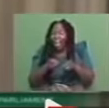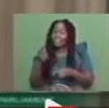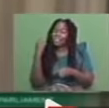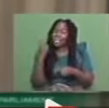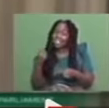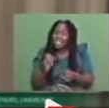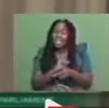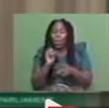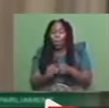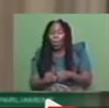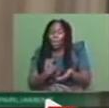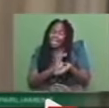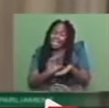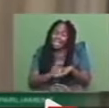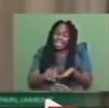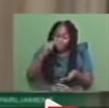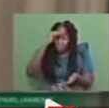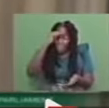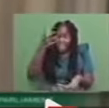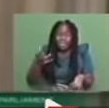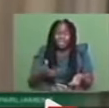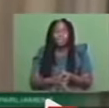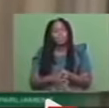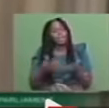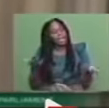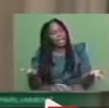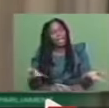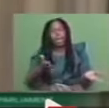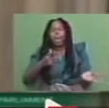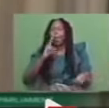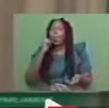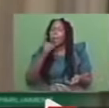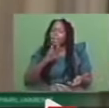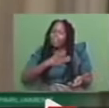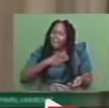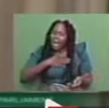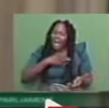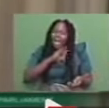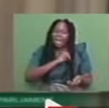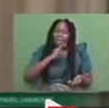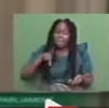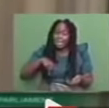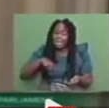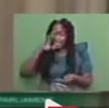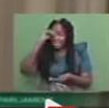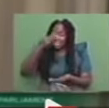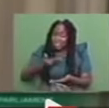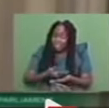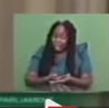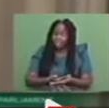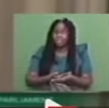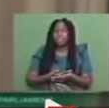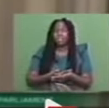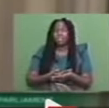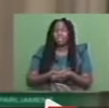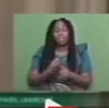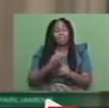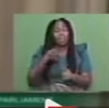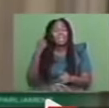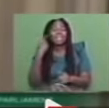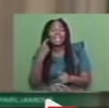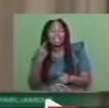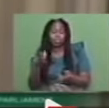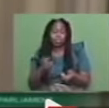doctors. Indeed, one of my MPs is the son of a taxi driver, and he has educated himself. He sits now in this